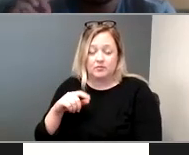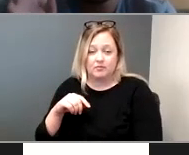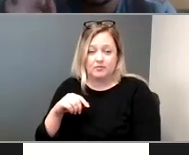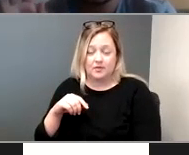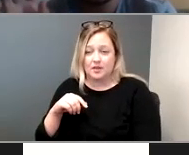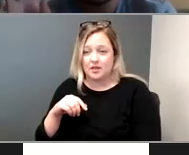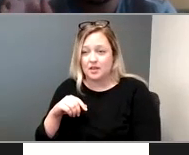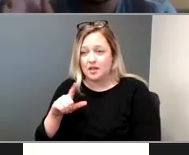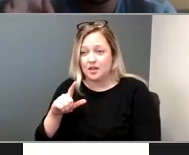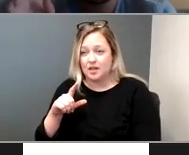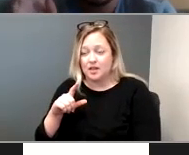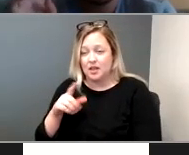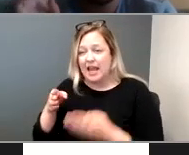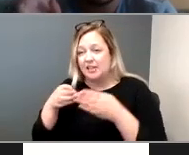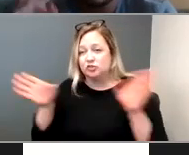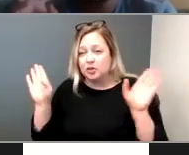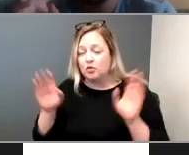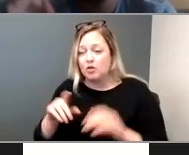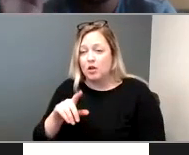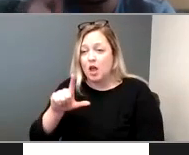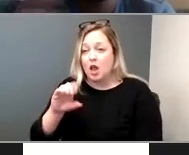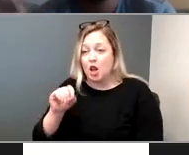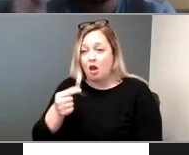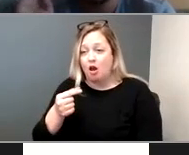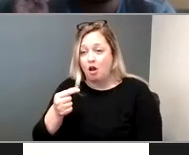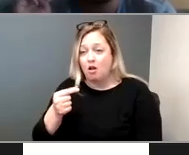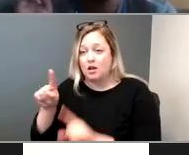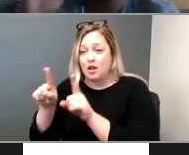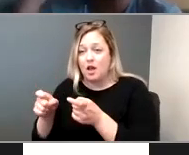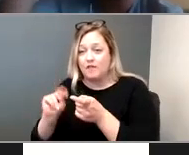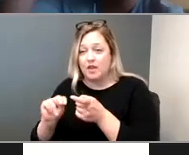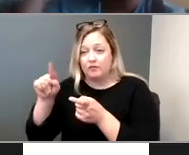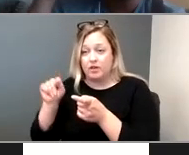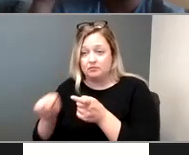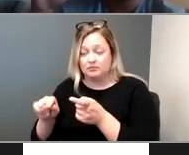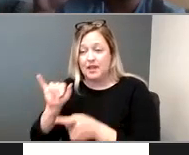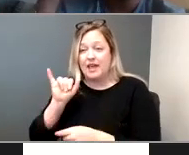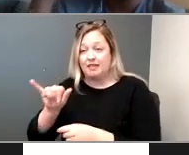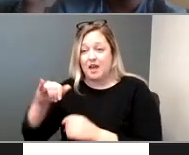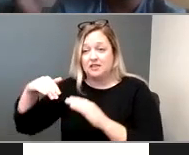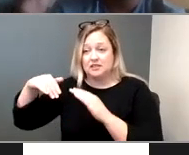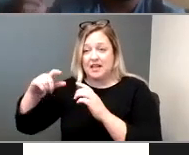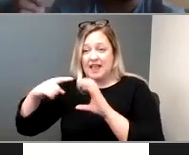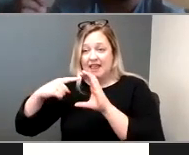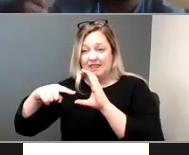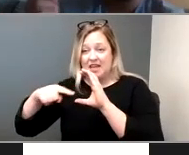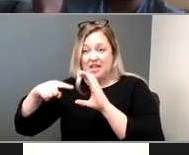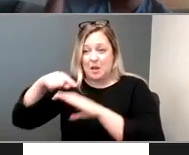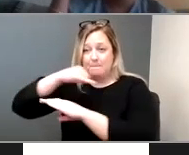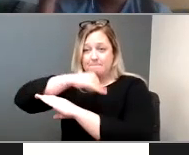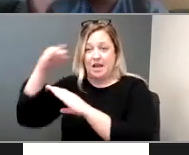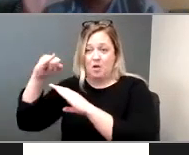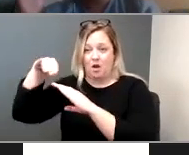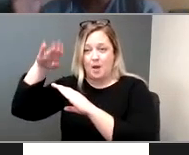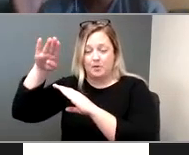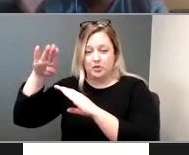your own time, but in general, log of n factorial has the theta bound, that is the upper and the lower bound, with n log n. That means